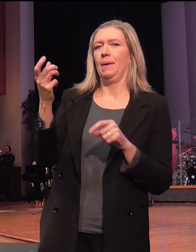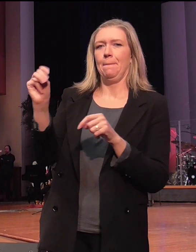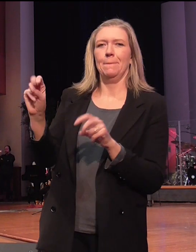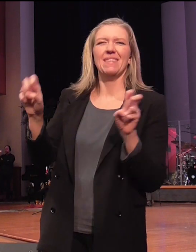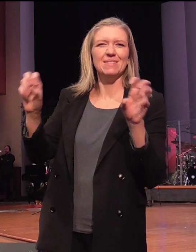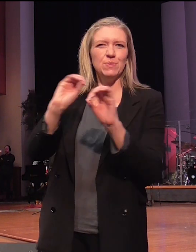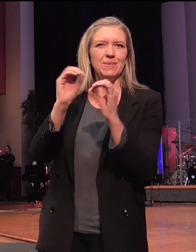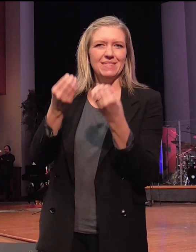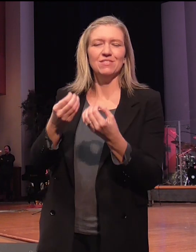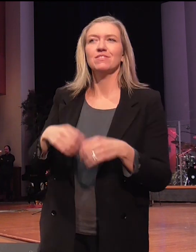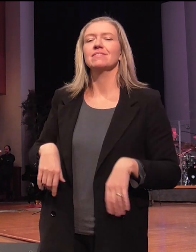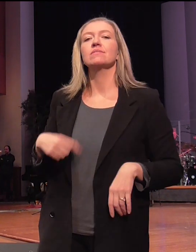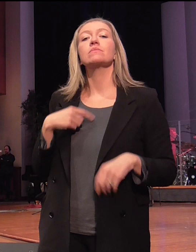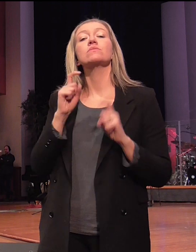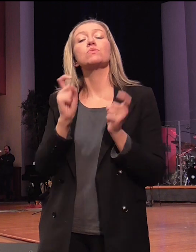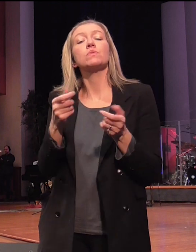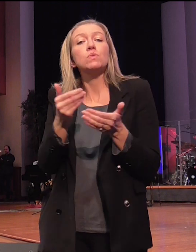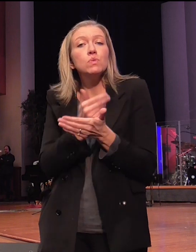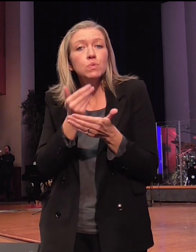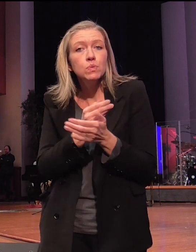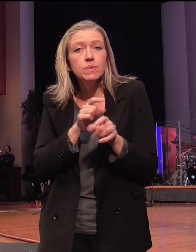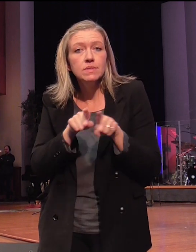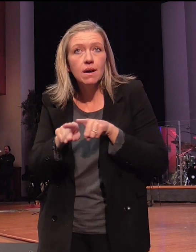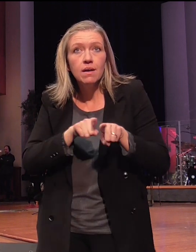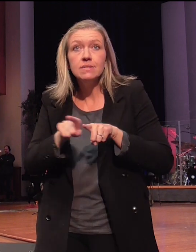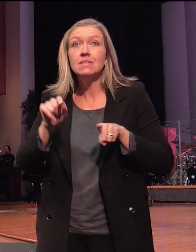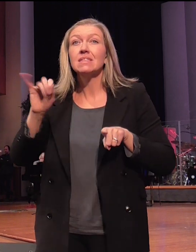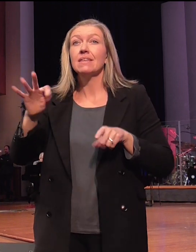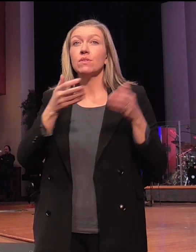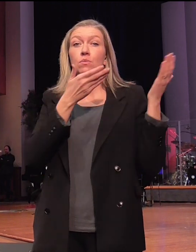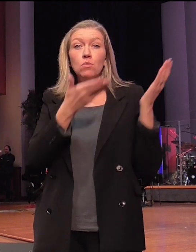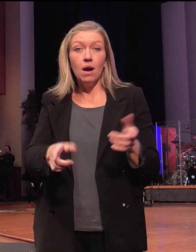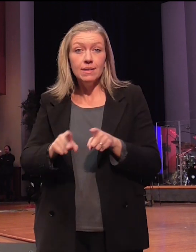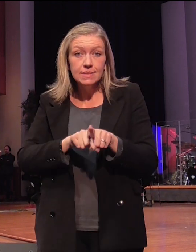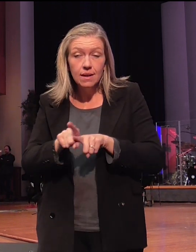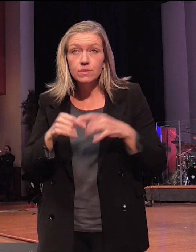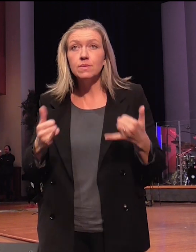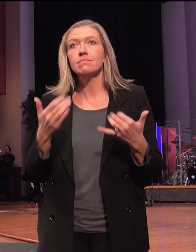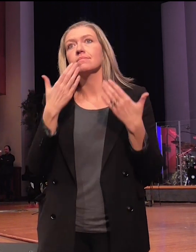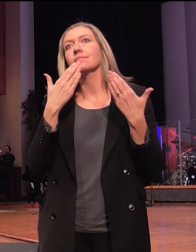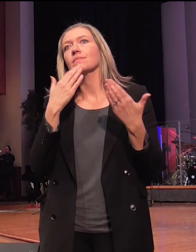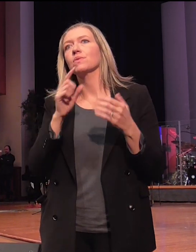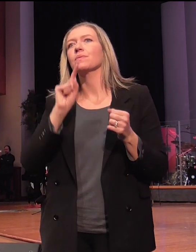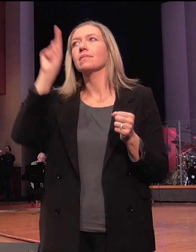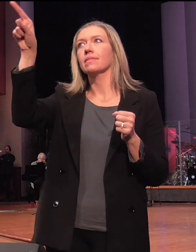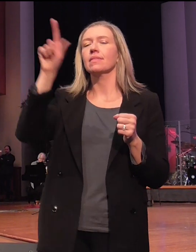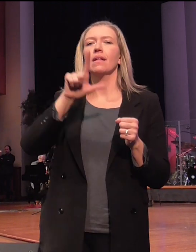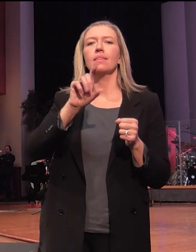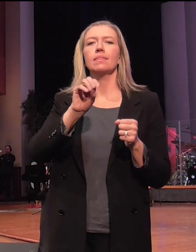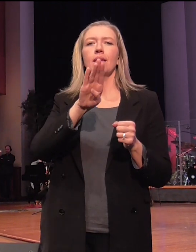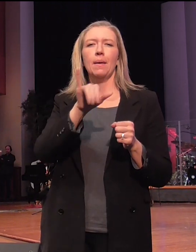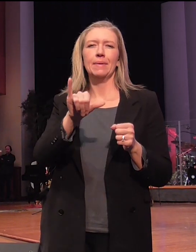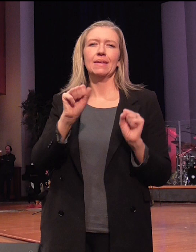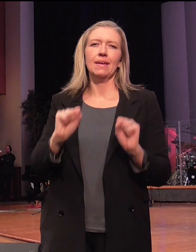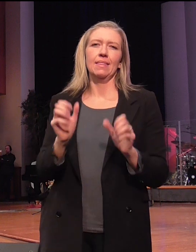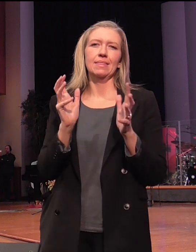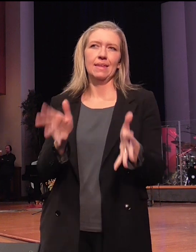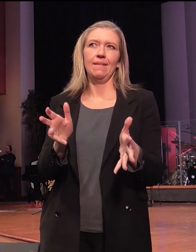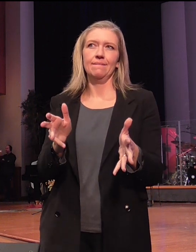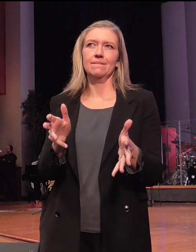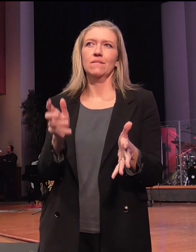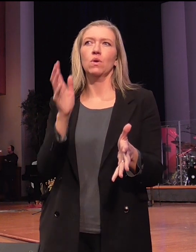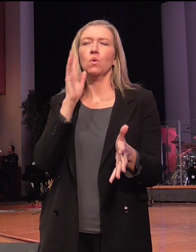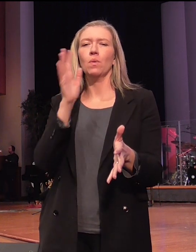are donating socks, brand new socks. And so if you brought some today, thank you. They're out there in the lobby. You can leave them there. And we'll be taking